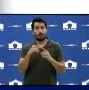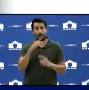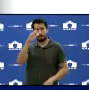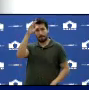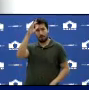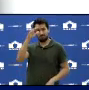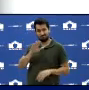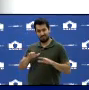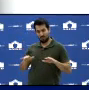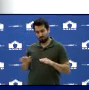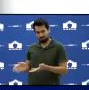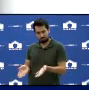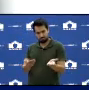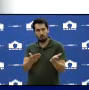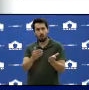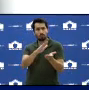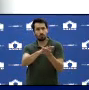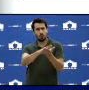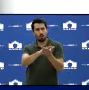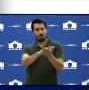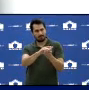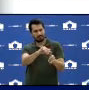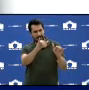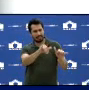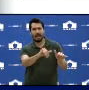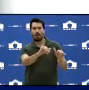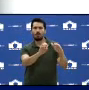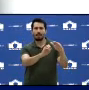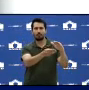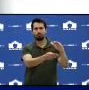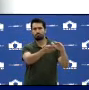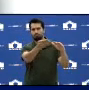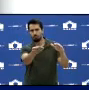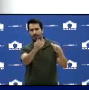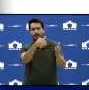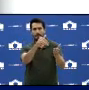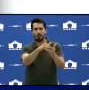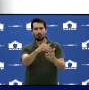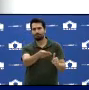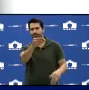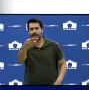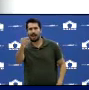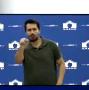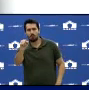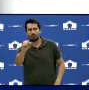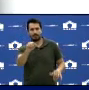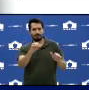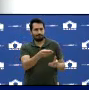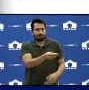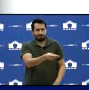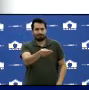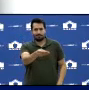parents send their kids to school, that school feeds into a larger high school, the feeder pattern high